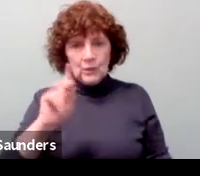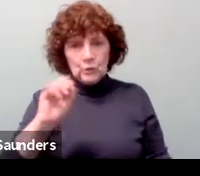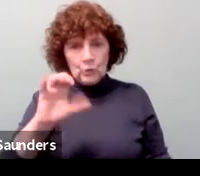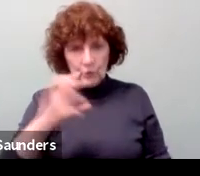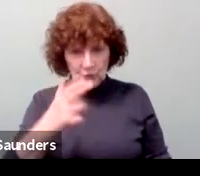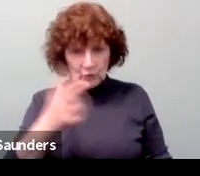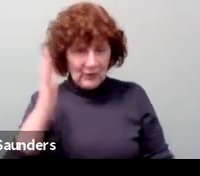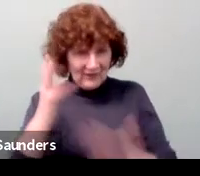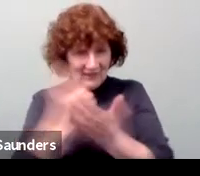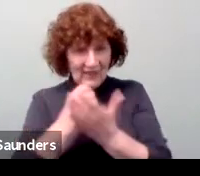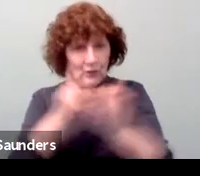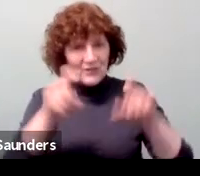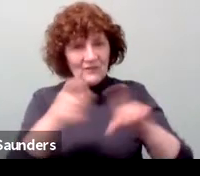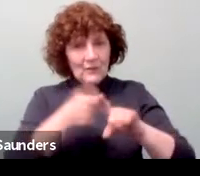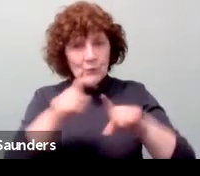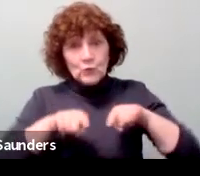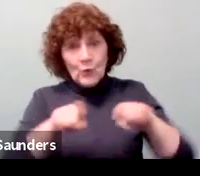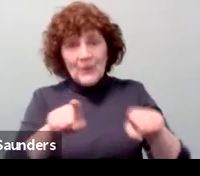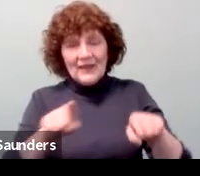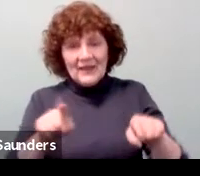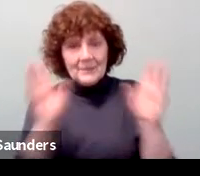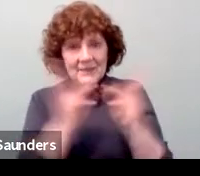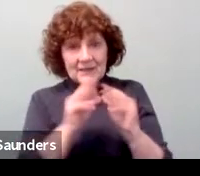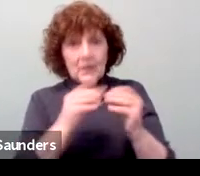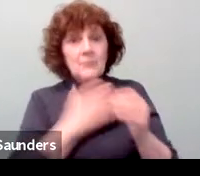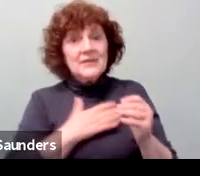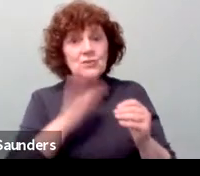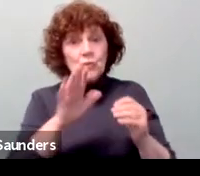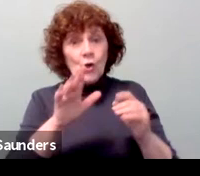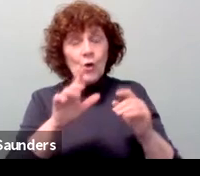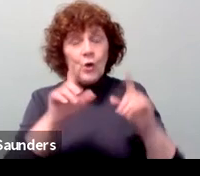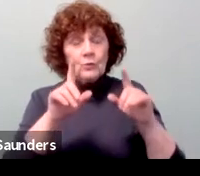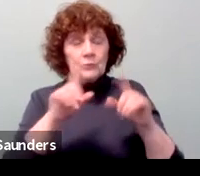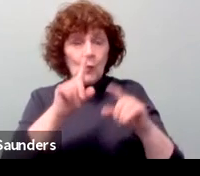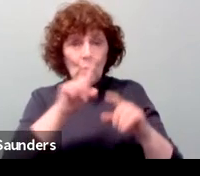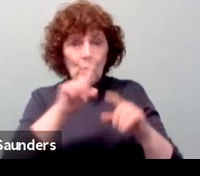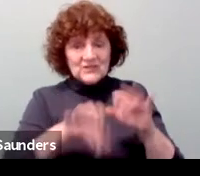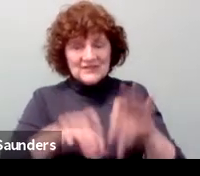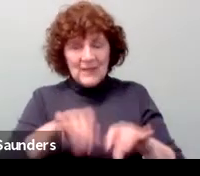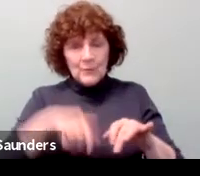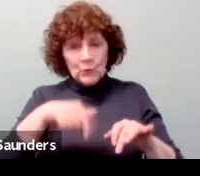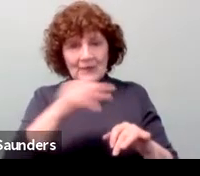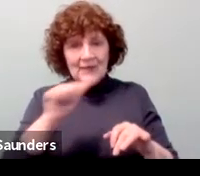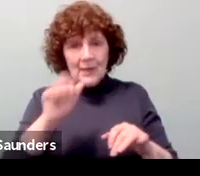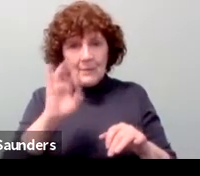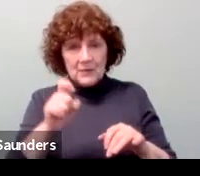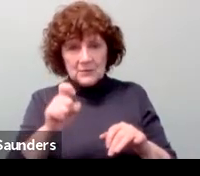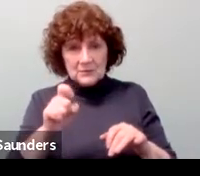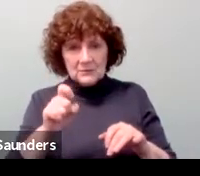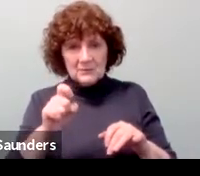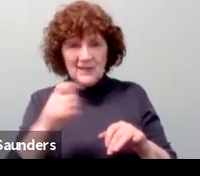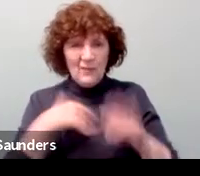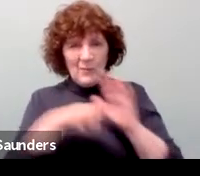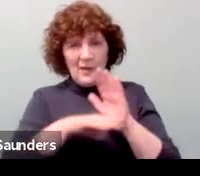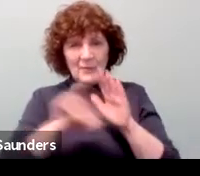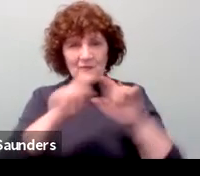event. Please submit your questions in the Q&A box at the bottom of your screen. We will be recording this event